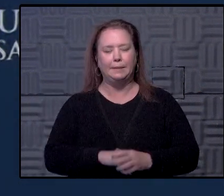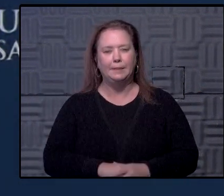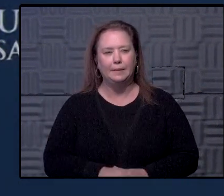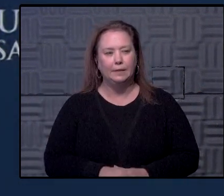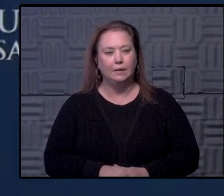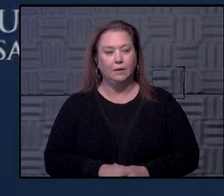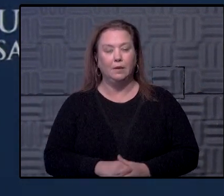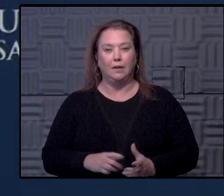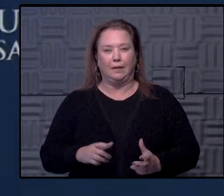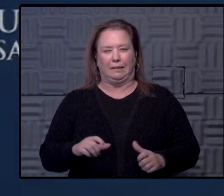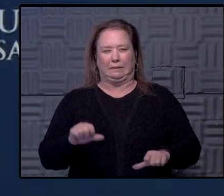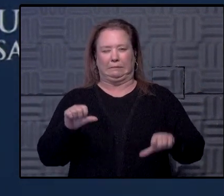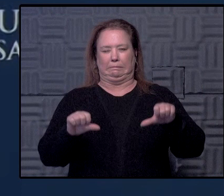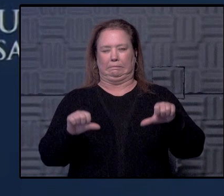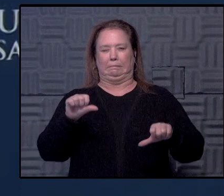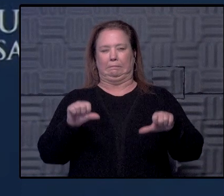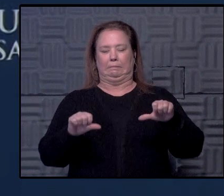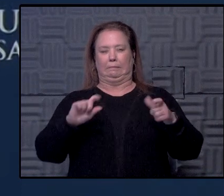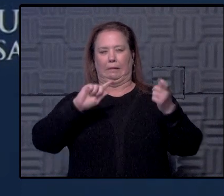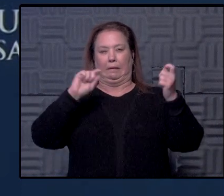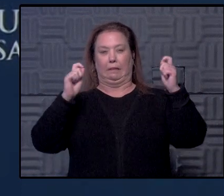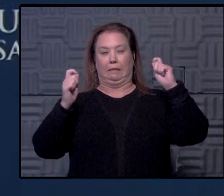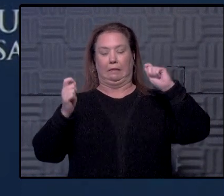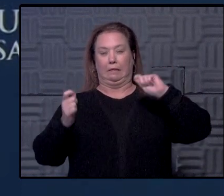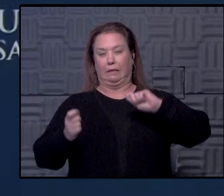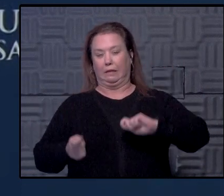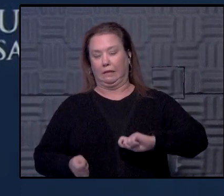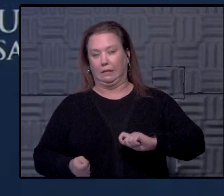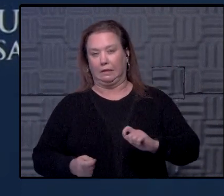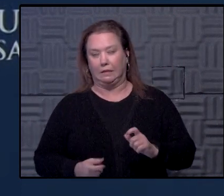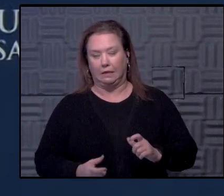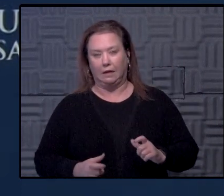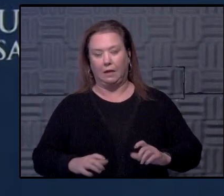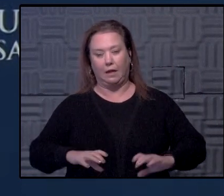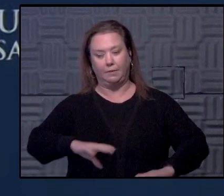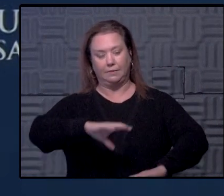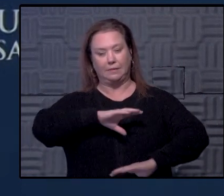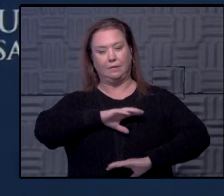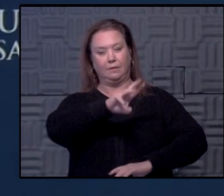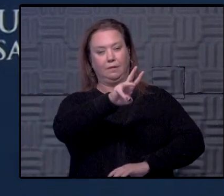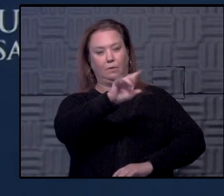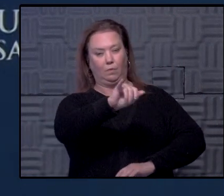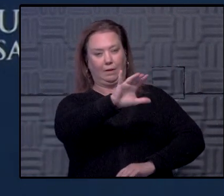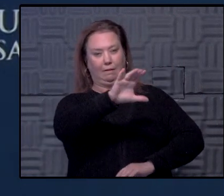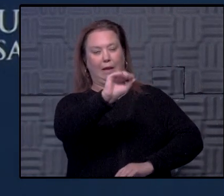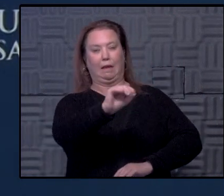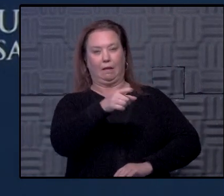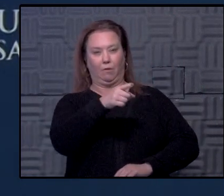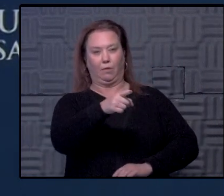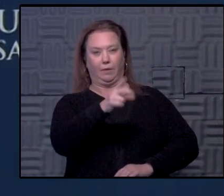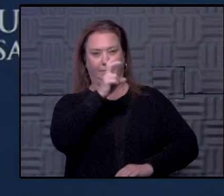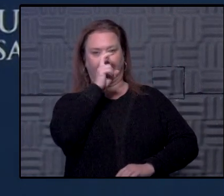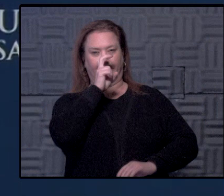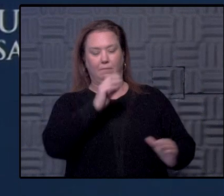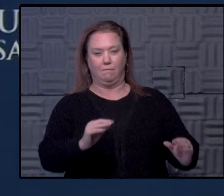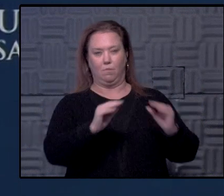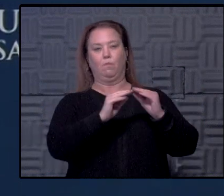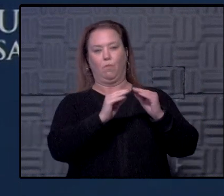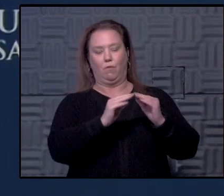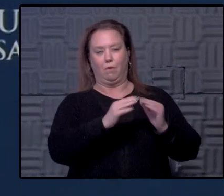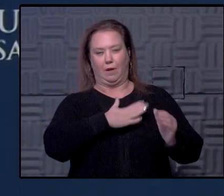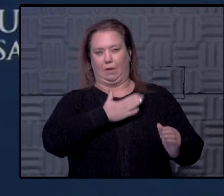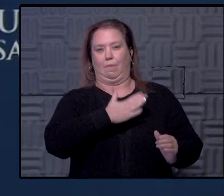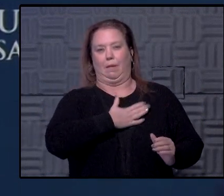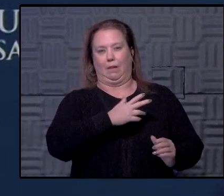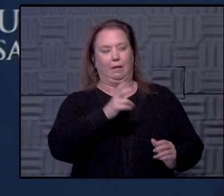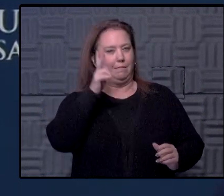Overall, I'm pretty leery of the change, and I'm actually pretty satisfied that Wyandotte County is elected to stick to the more stringent. I think